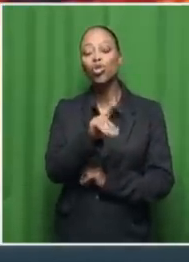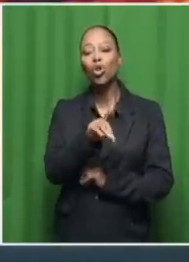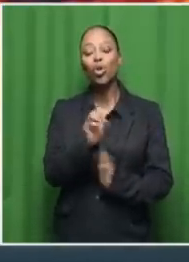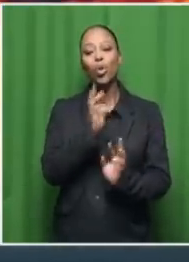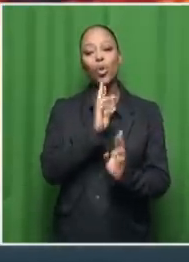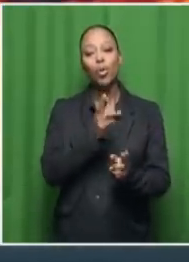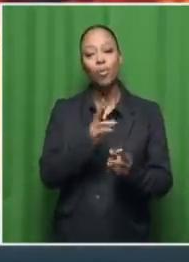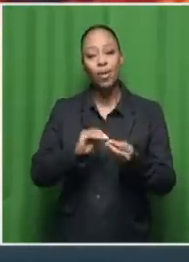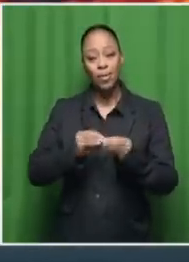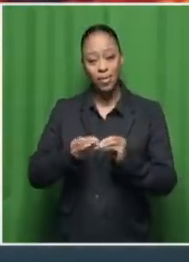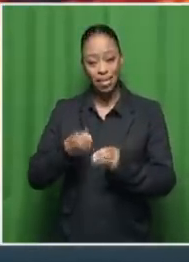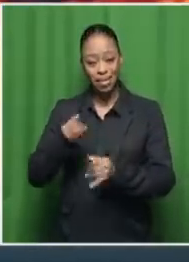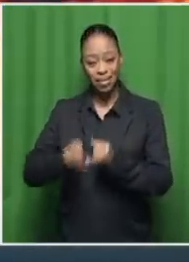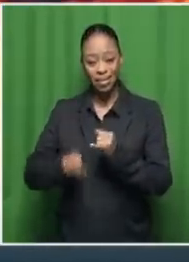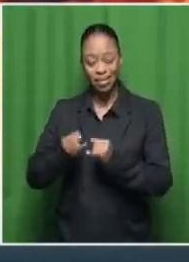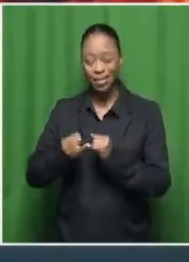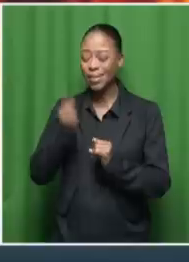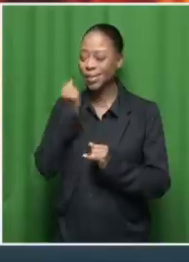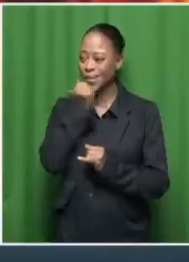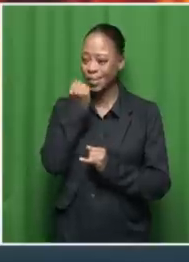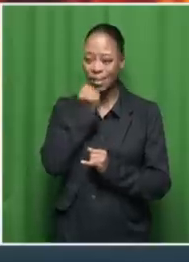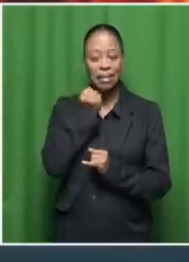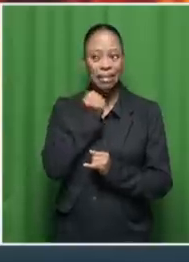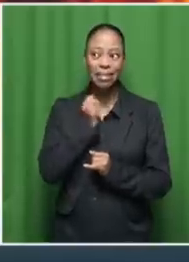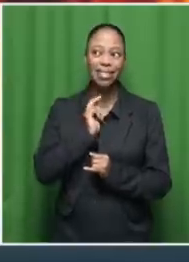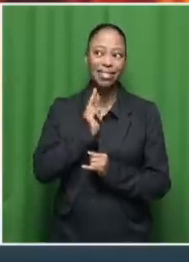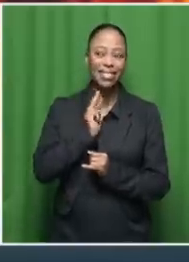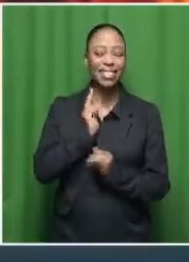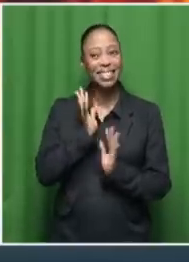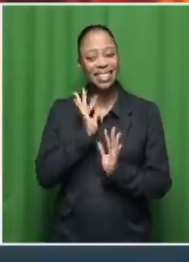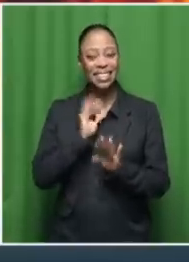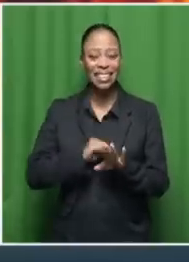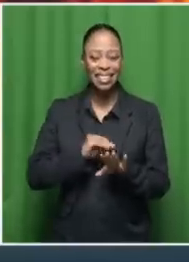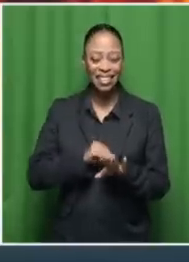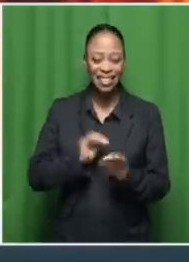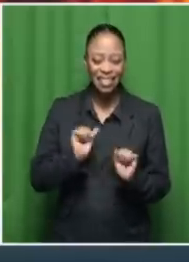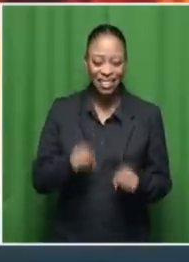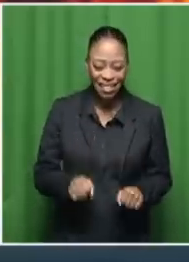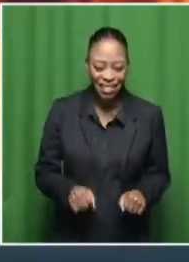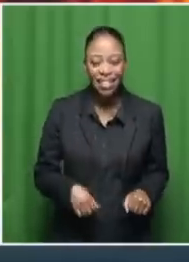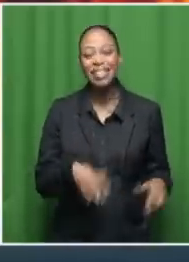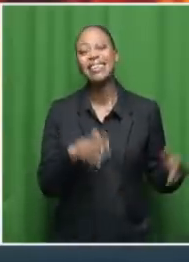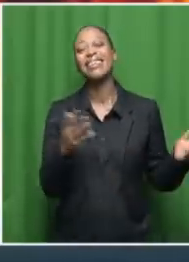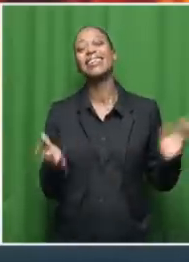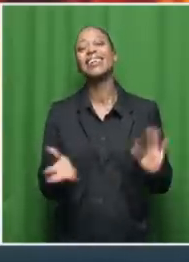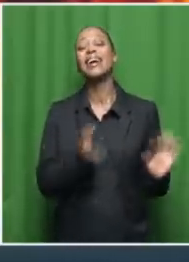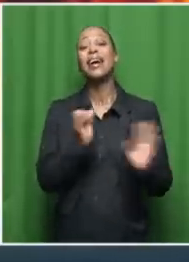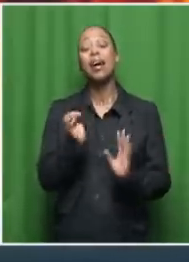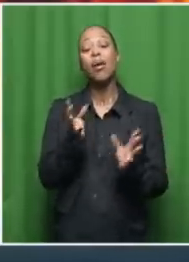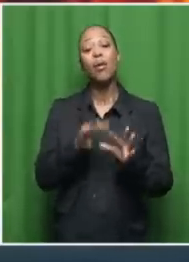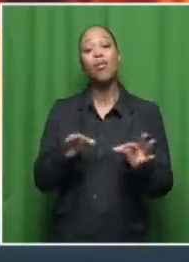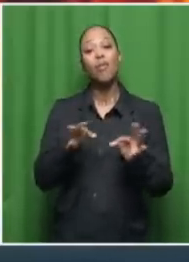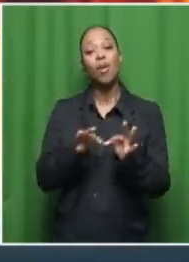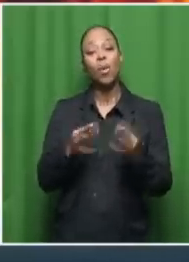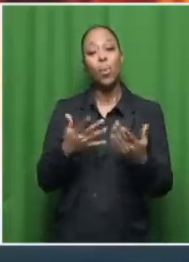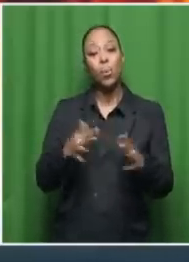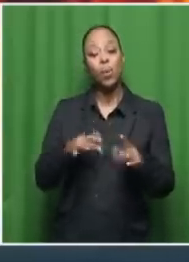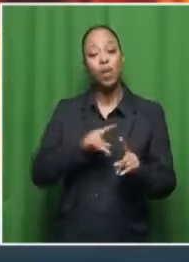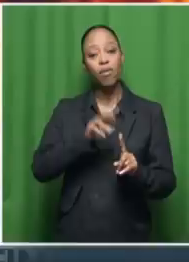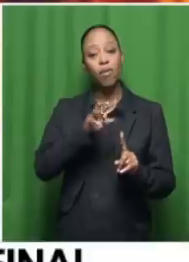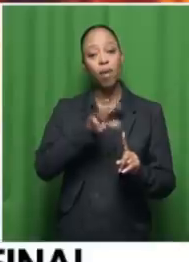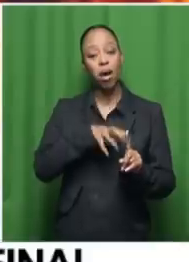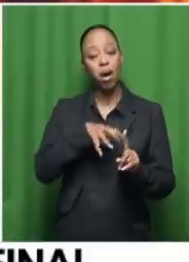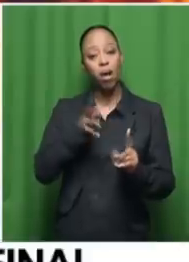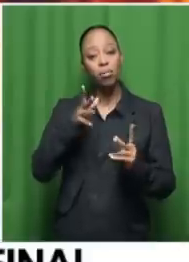error. I beg your pardon, still getting there. Basically, it would have been valuable had the state capture report corrected the